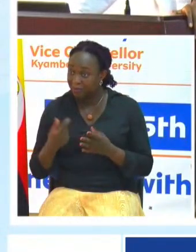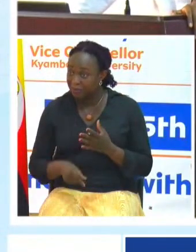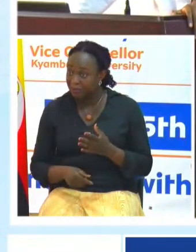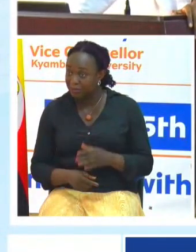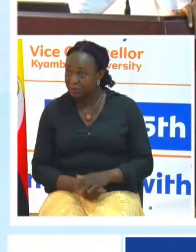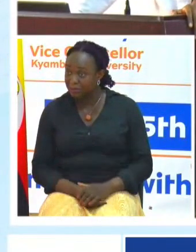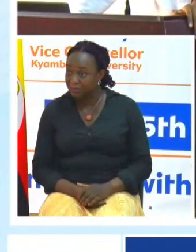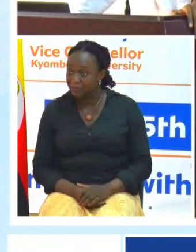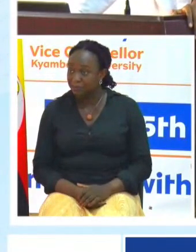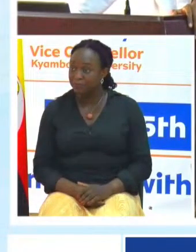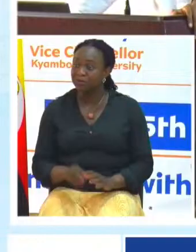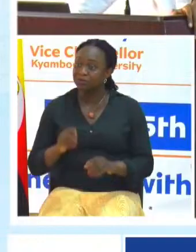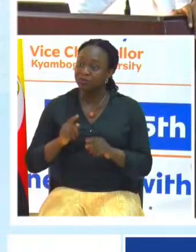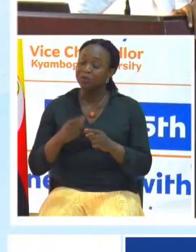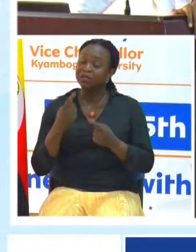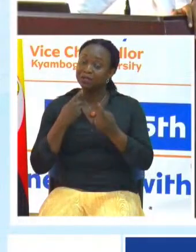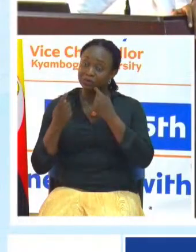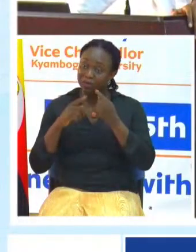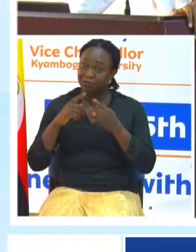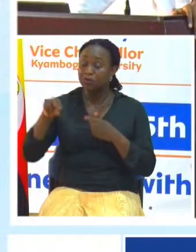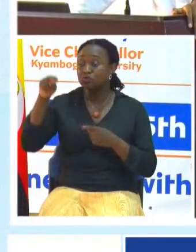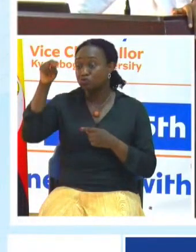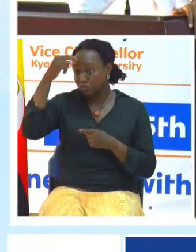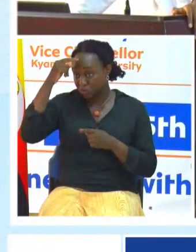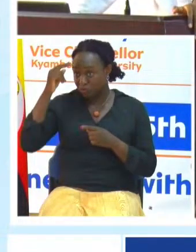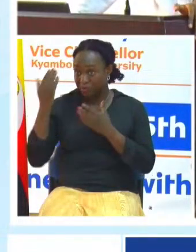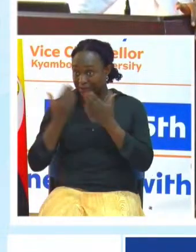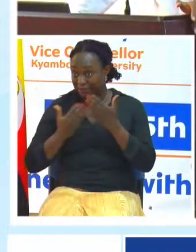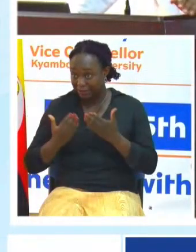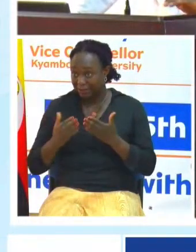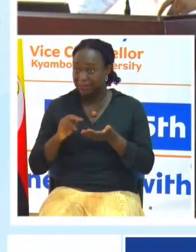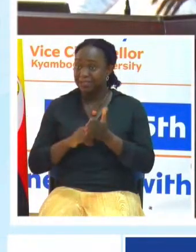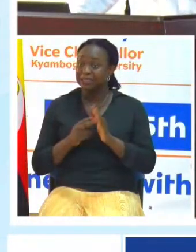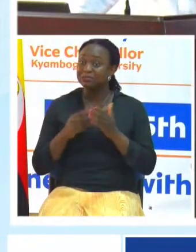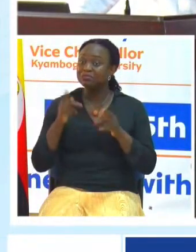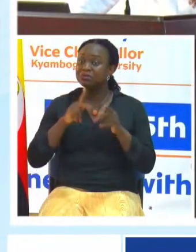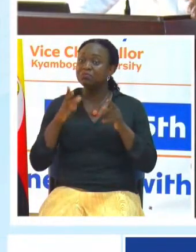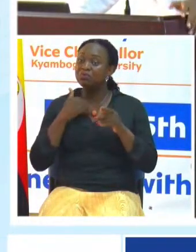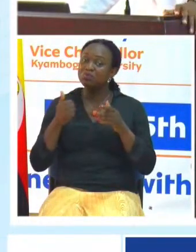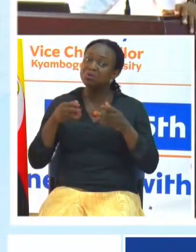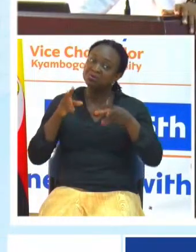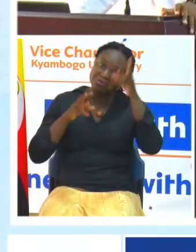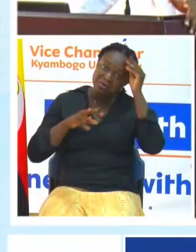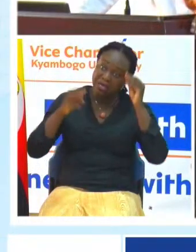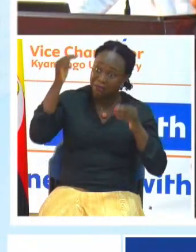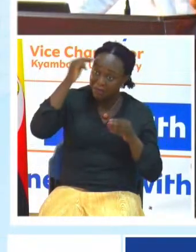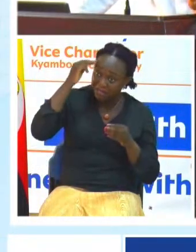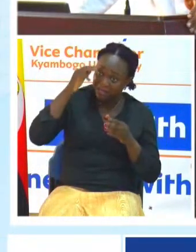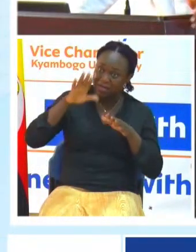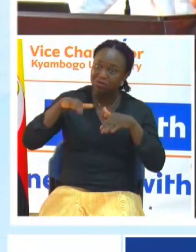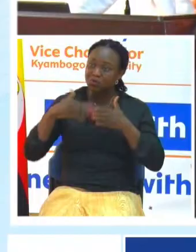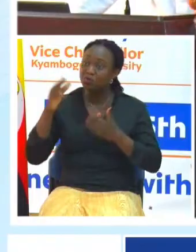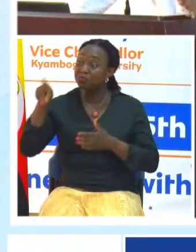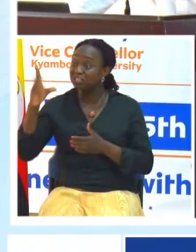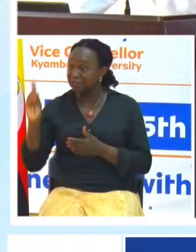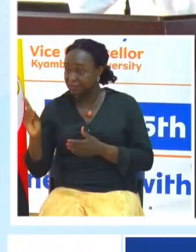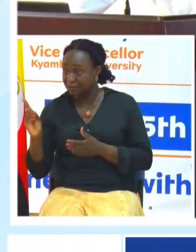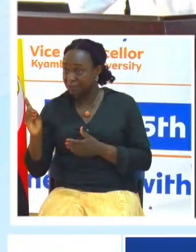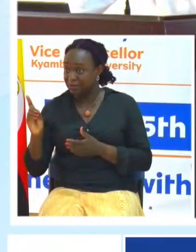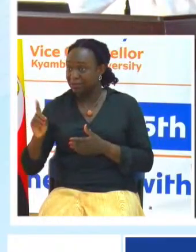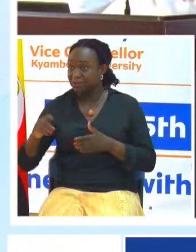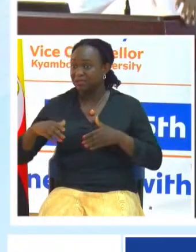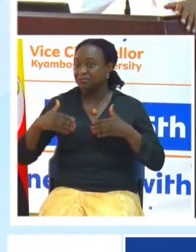Yes. So when I talk about graduate studies, I'm talking about those that wish to do masters or PhD. PhD can